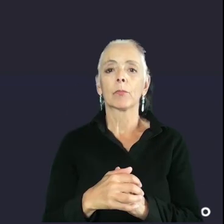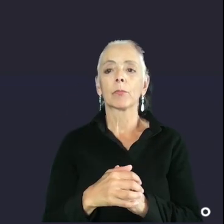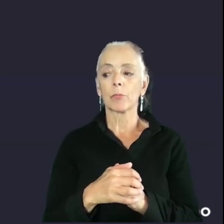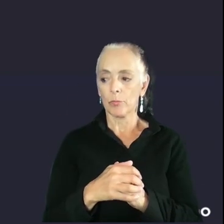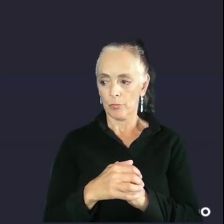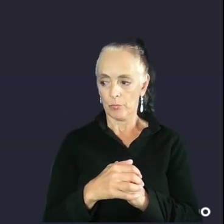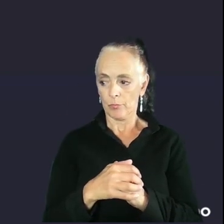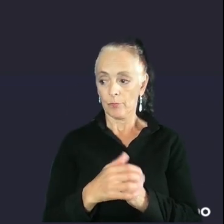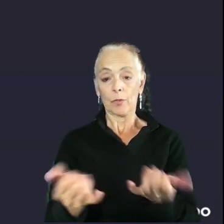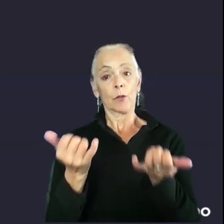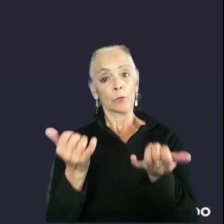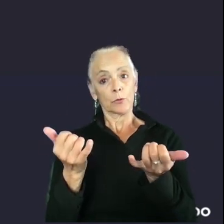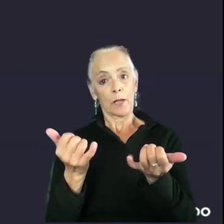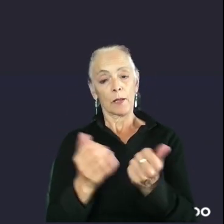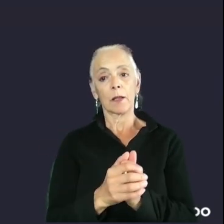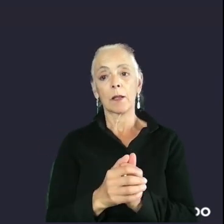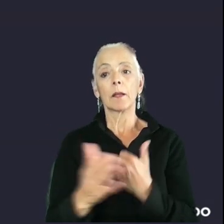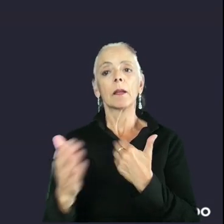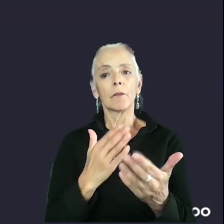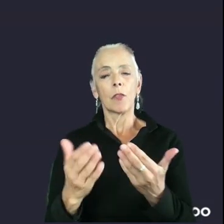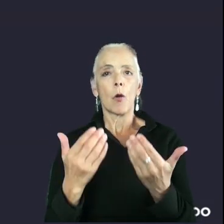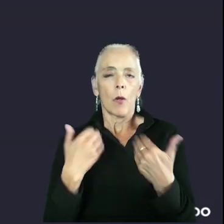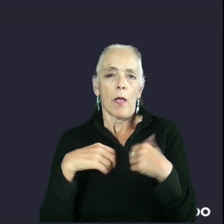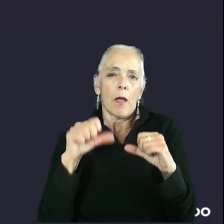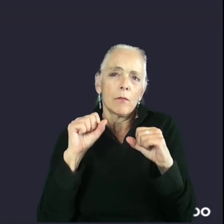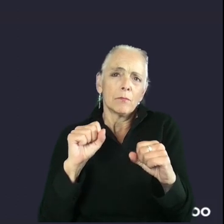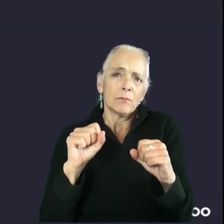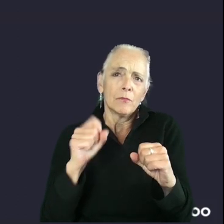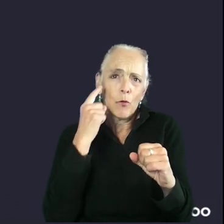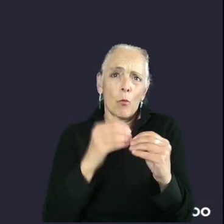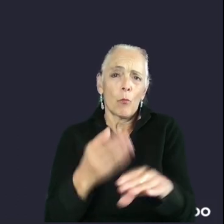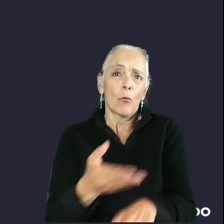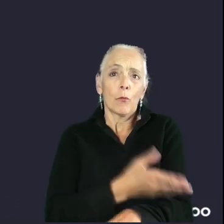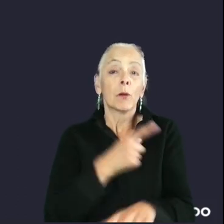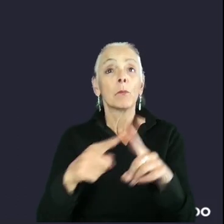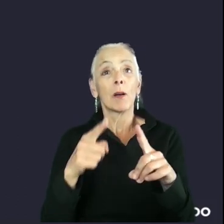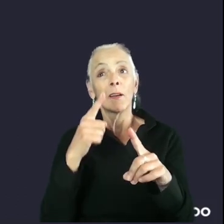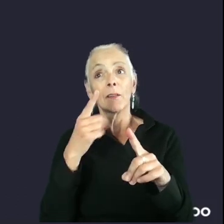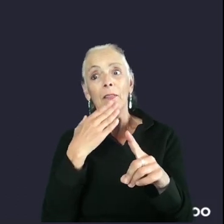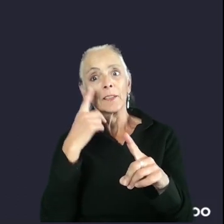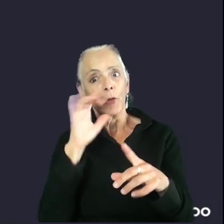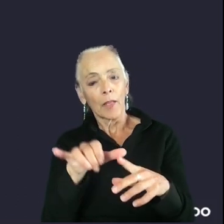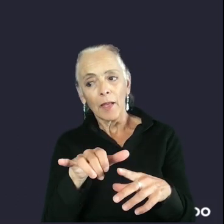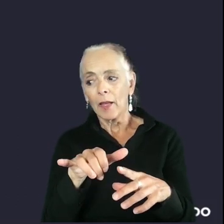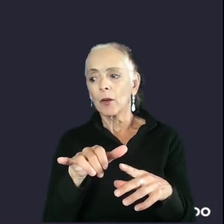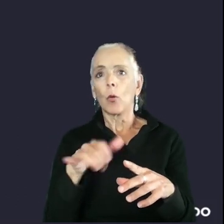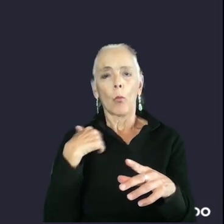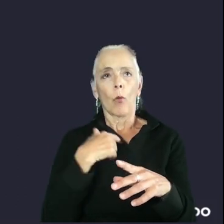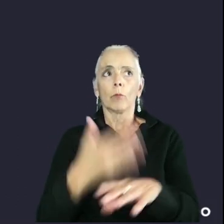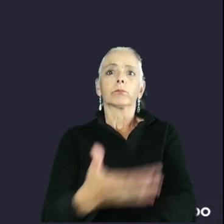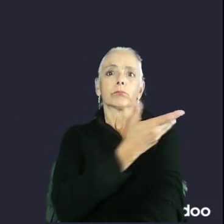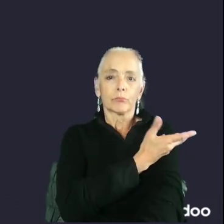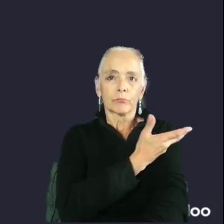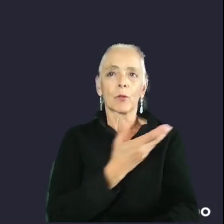So today, even though there is still room for improvement, thanks to all of this, we have come a really long way, and we no longer observe